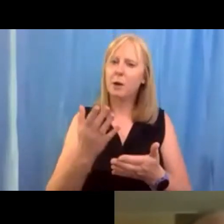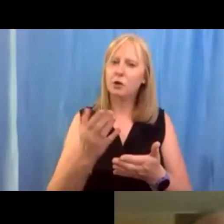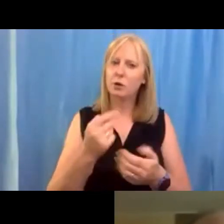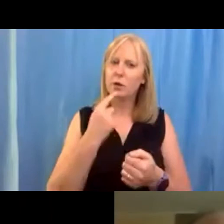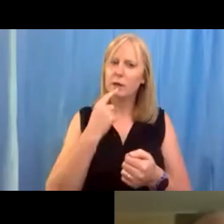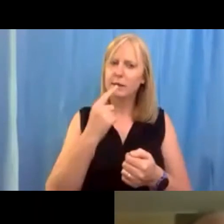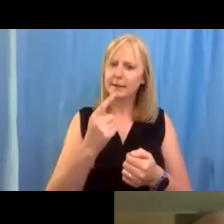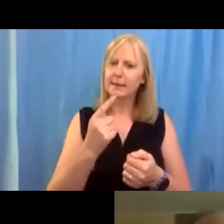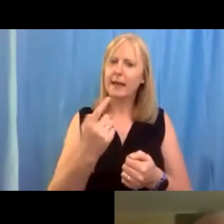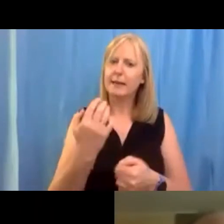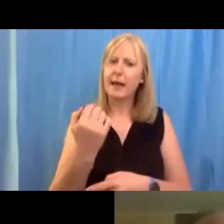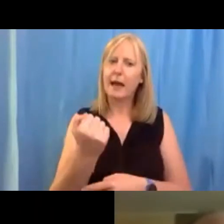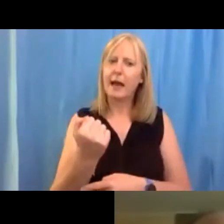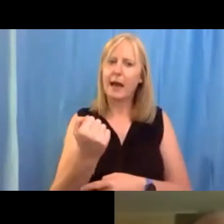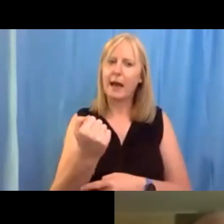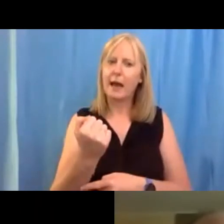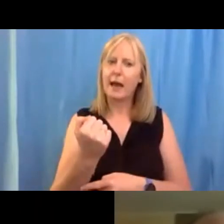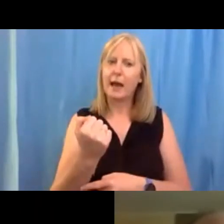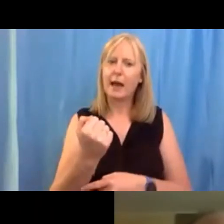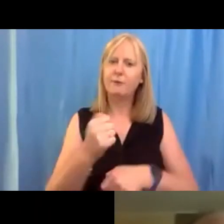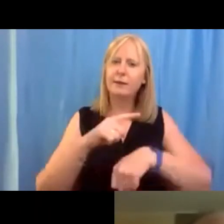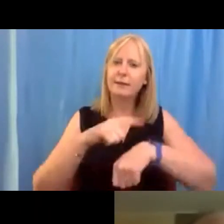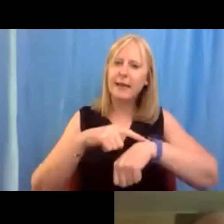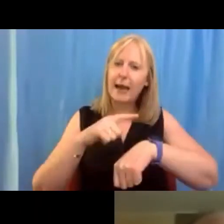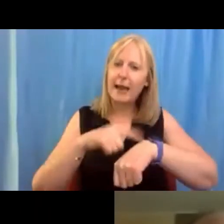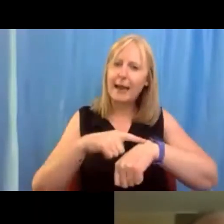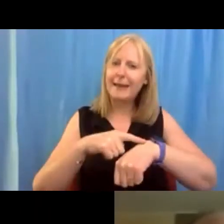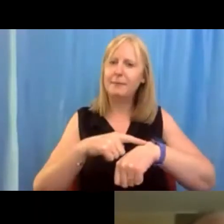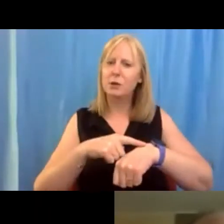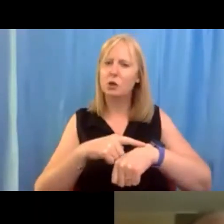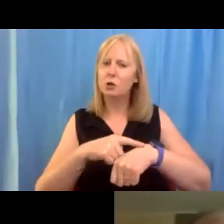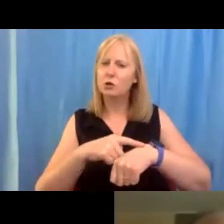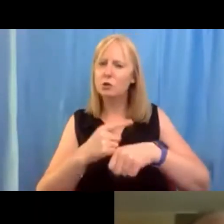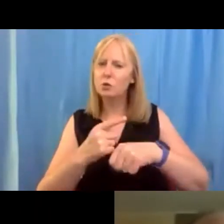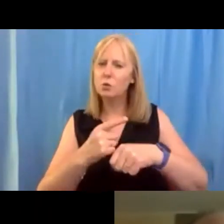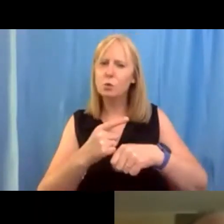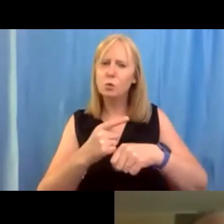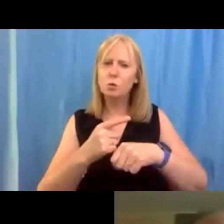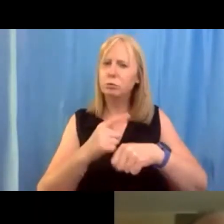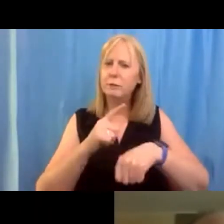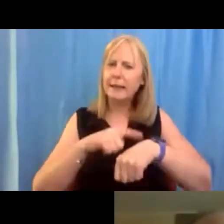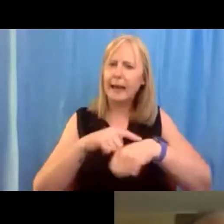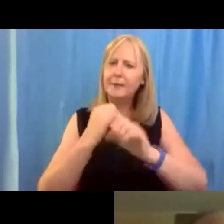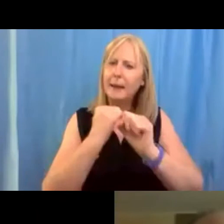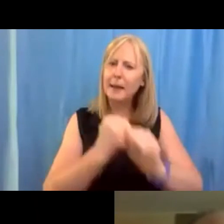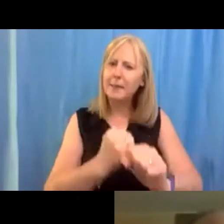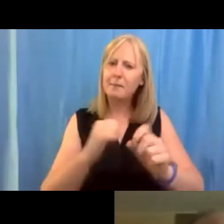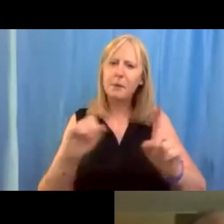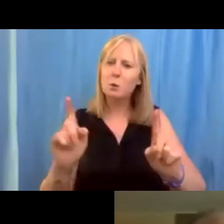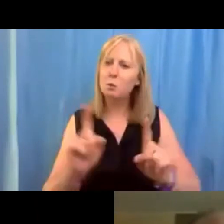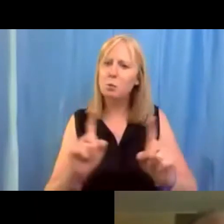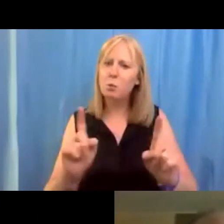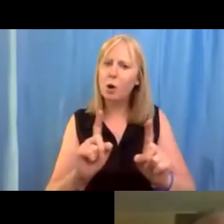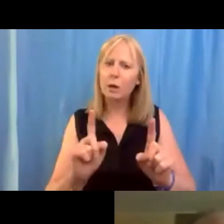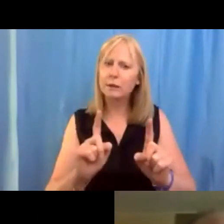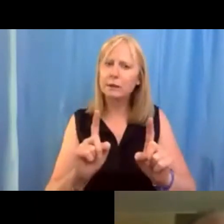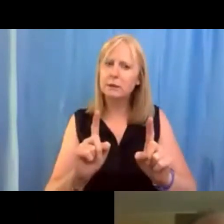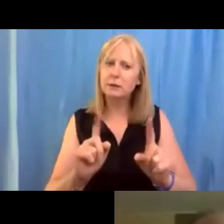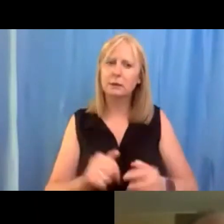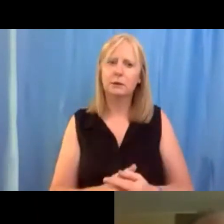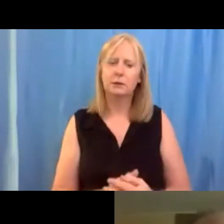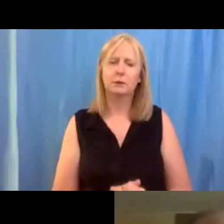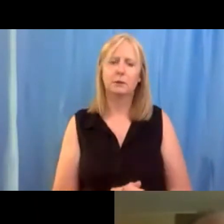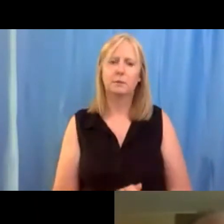earlier about time and stuff. Roughly, how much time do you need to be on a public